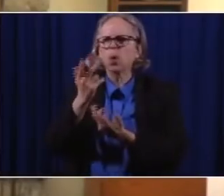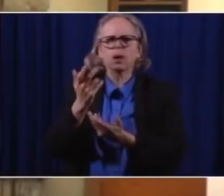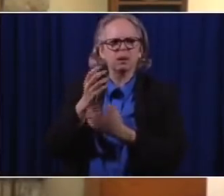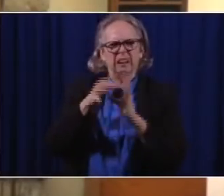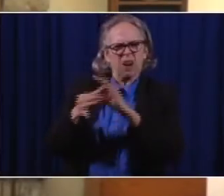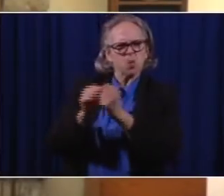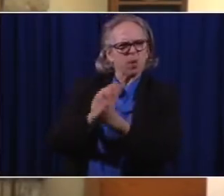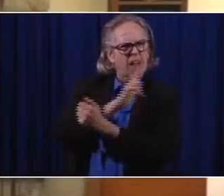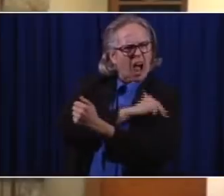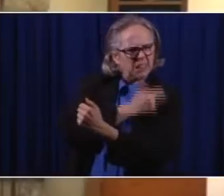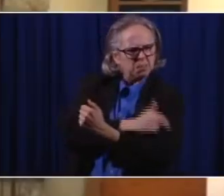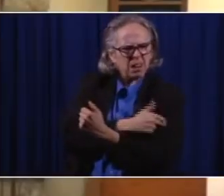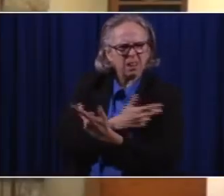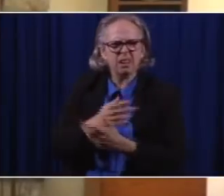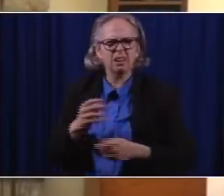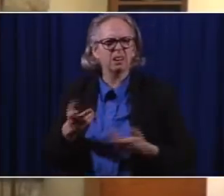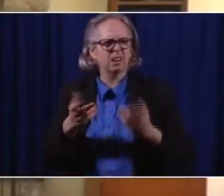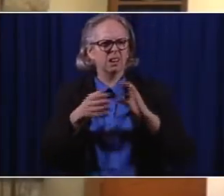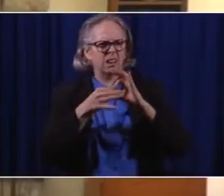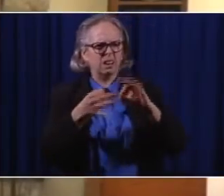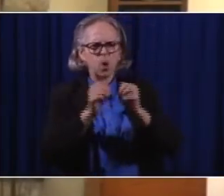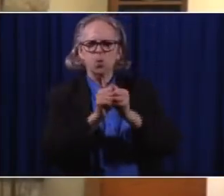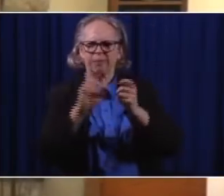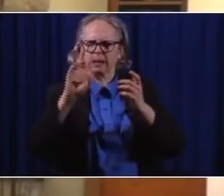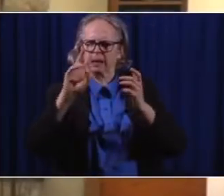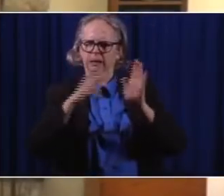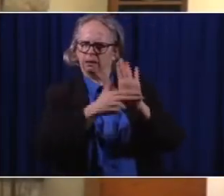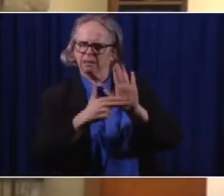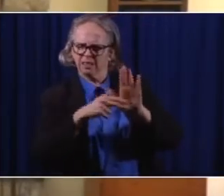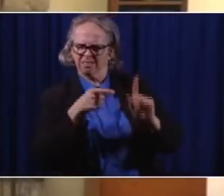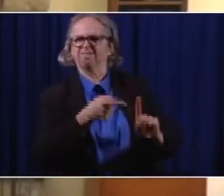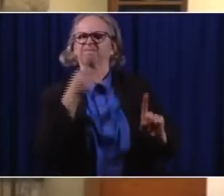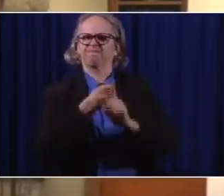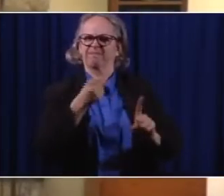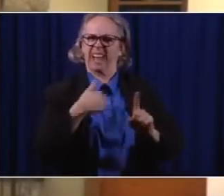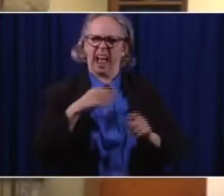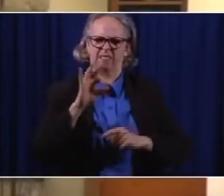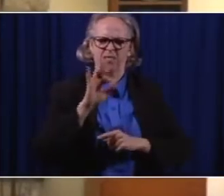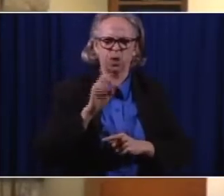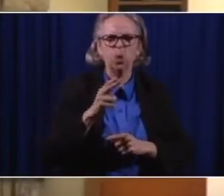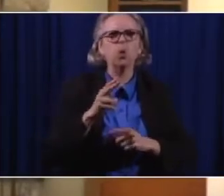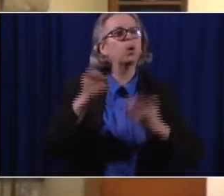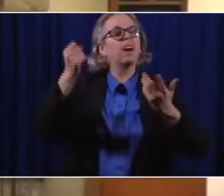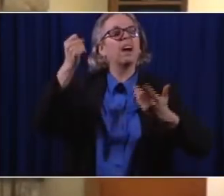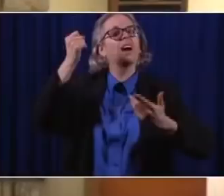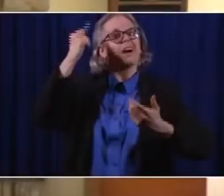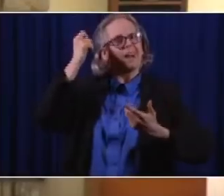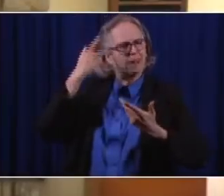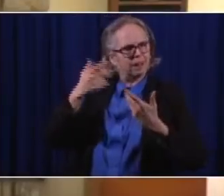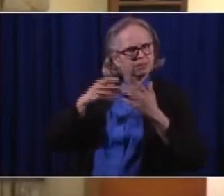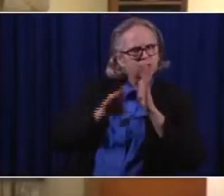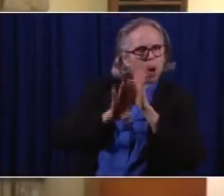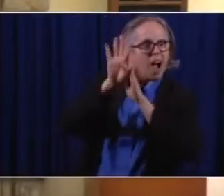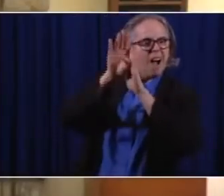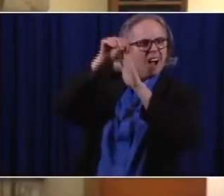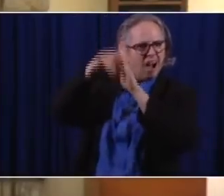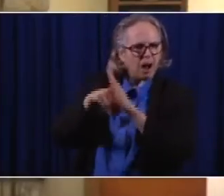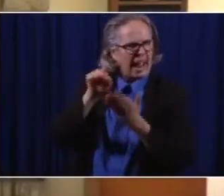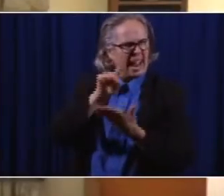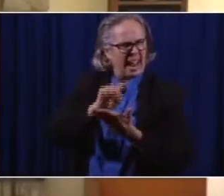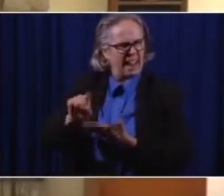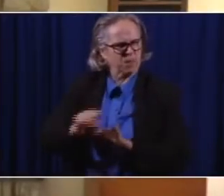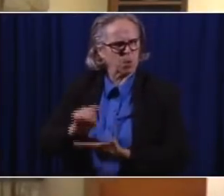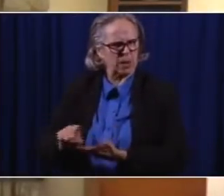of flu-like illness are on the rise or decline compared to the previous week and compared to the